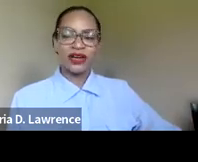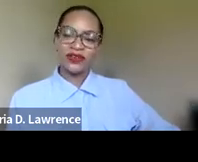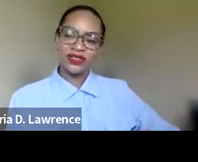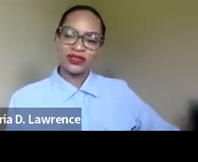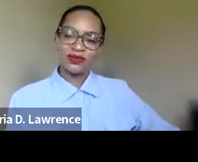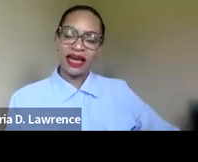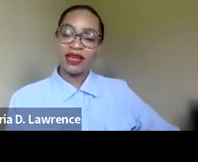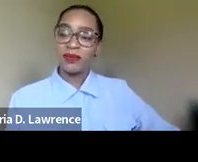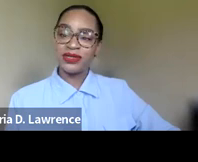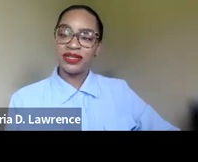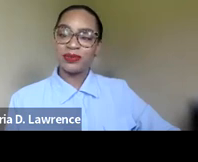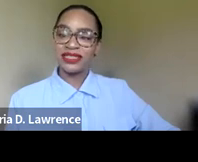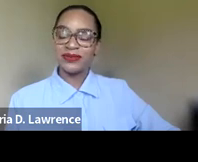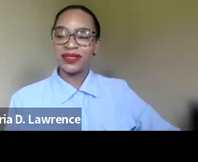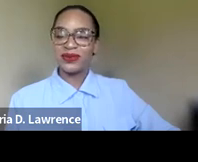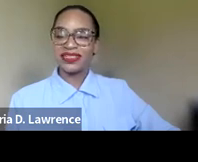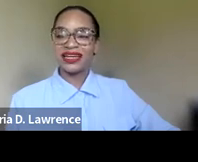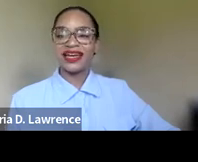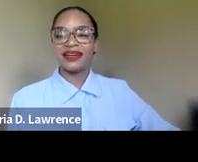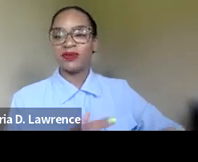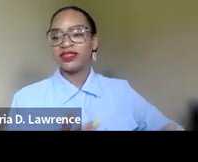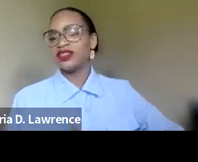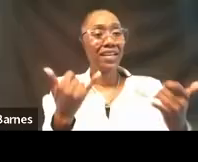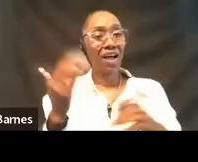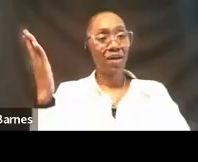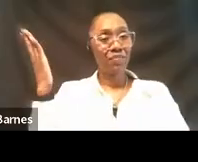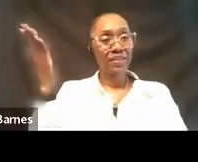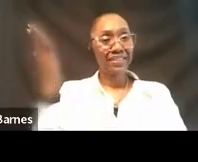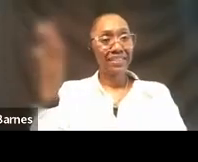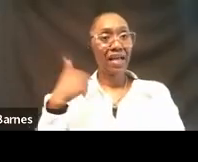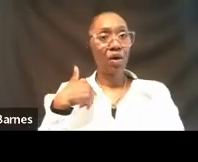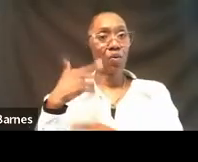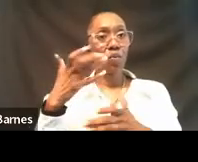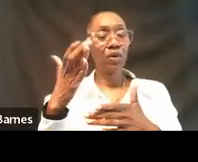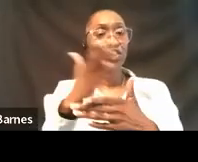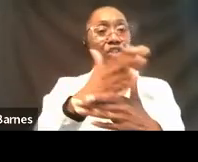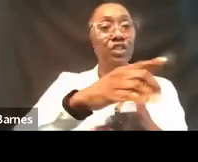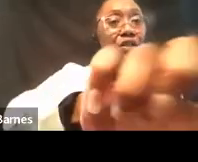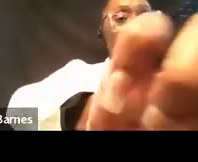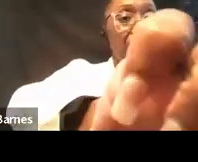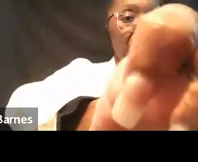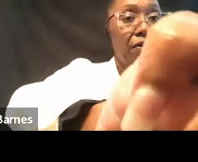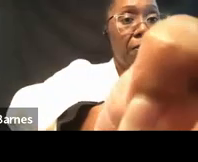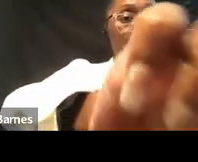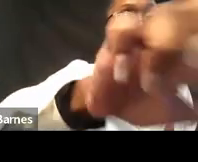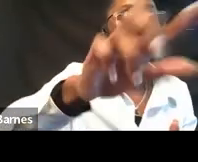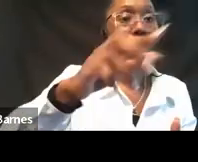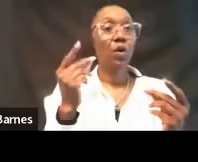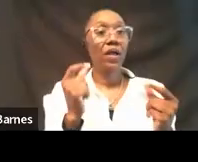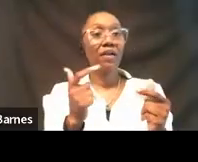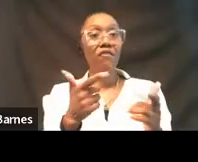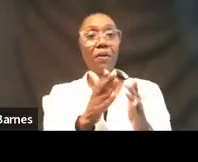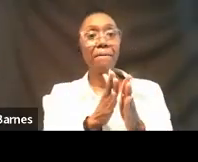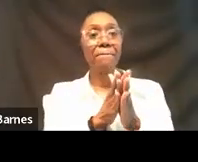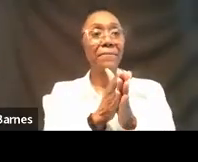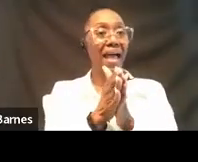I'm grateful to have the opportunity to present with you all today, and I want to share with you what has very quickly become passion and purpose